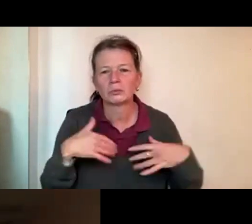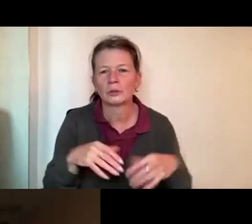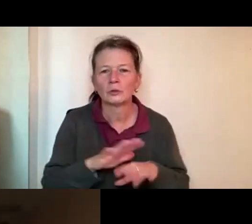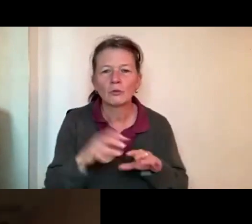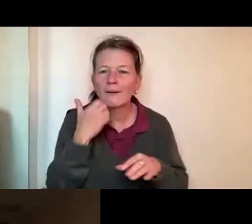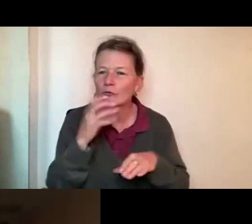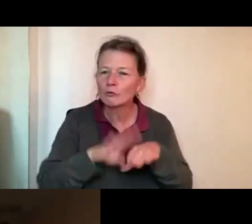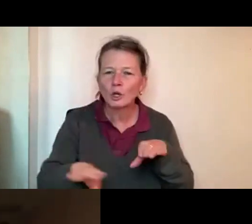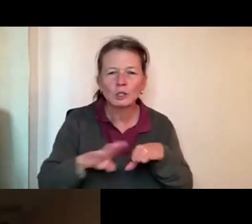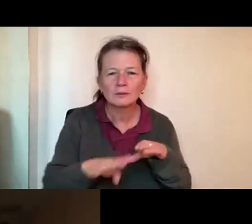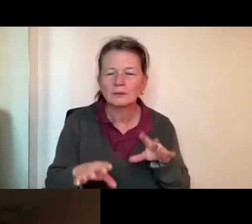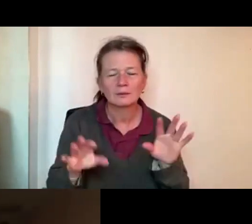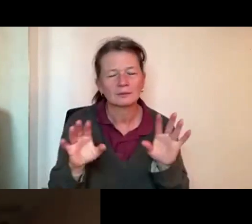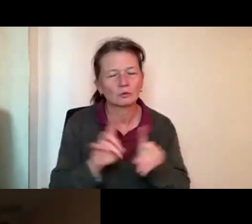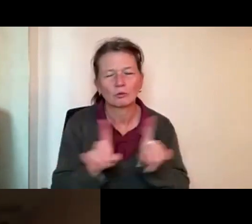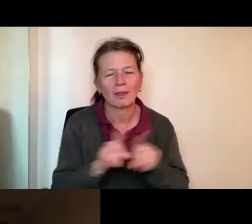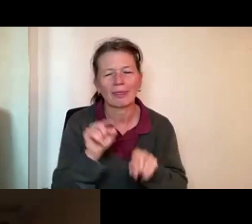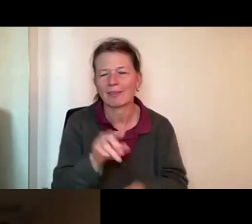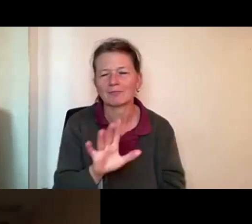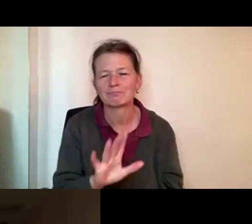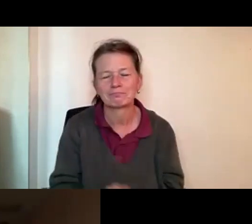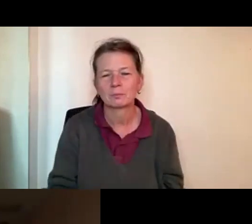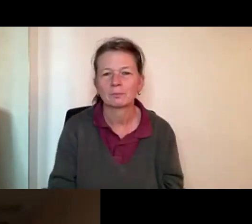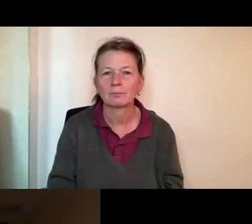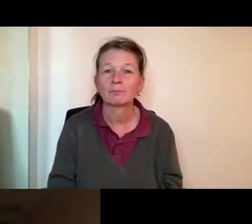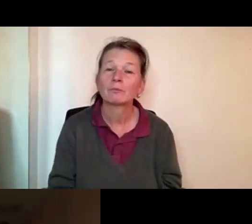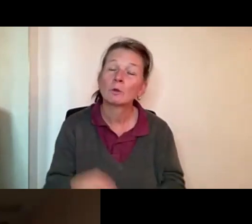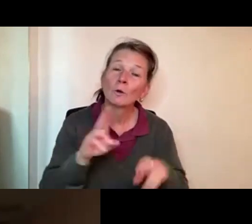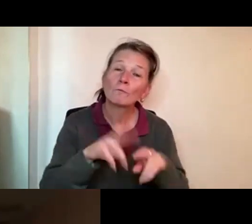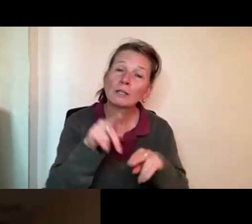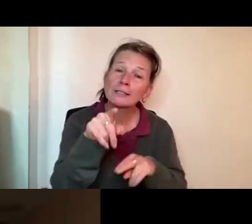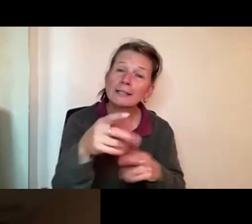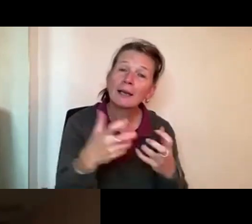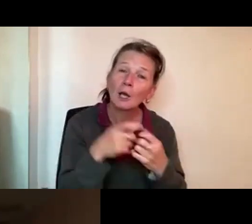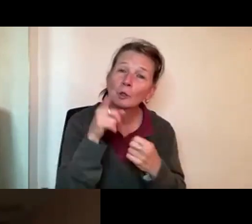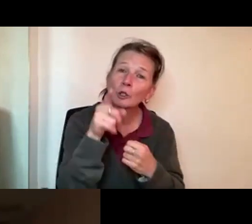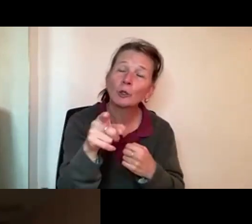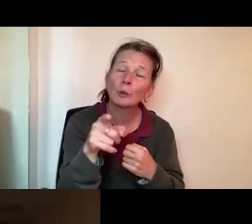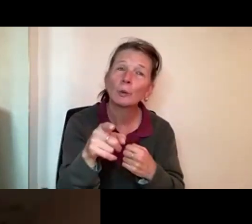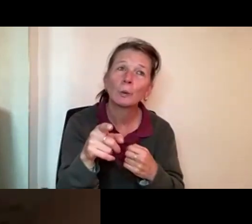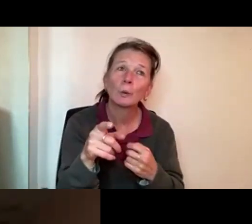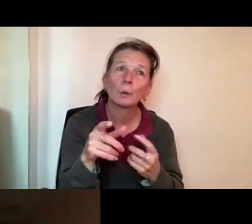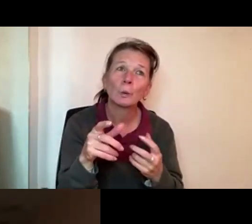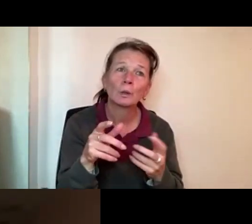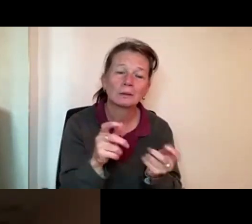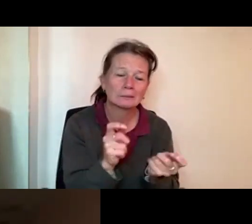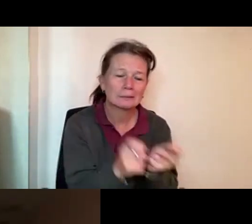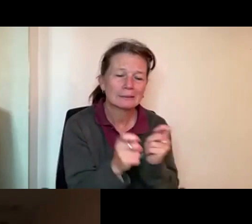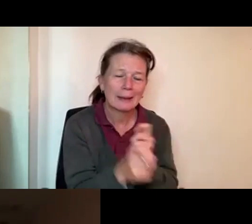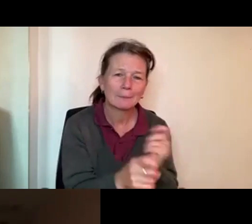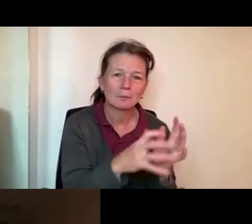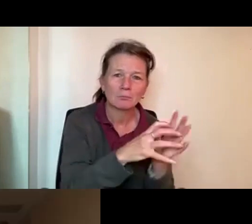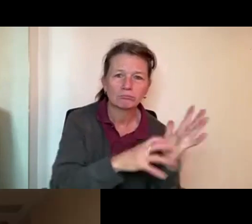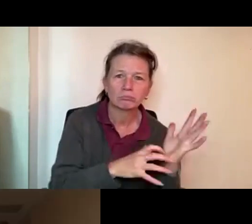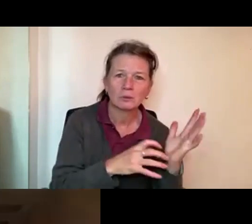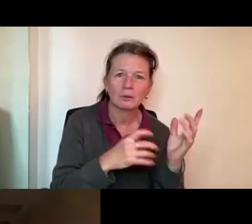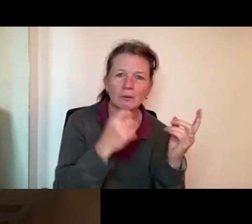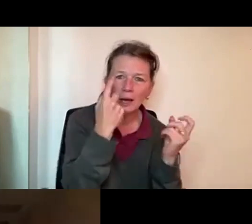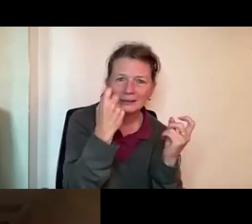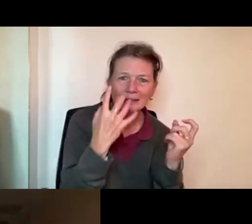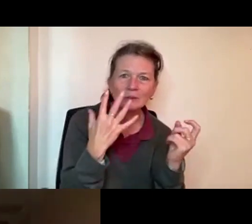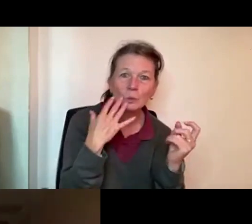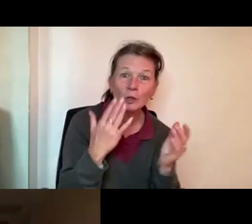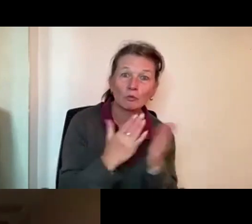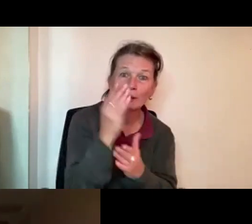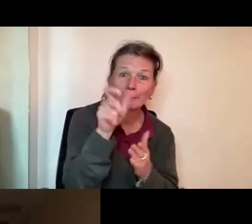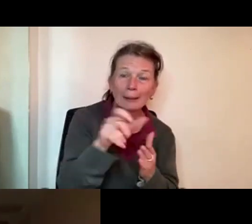process. Freddie, how do you go about like adapting production ideas once you get the real people